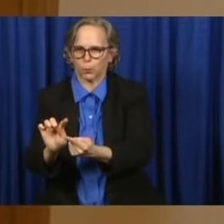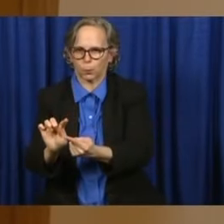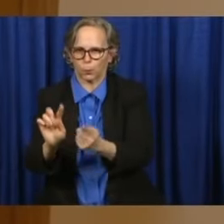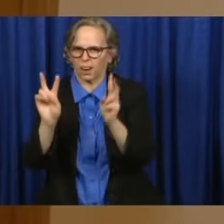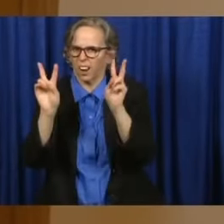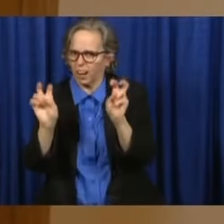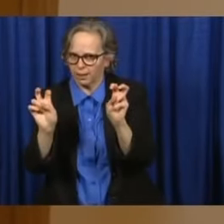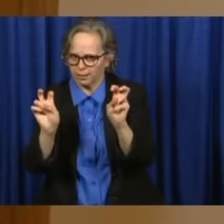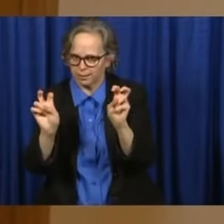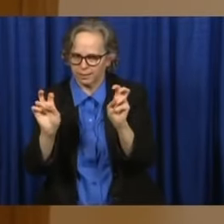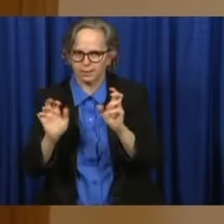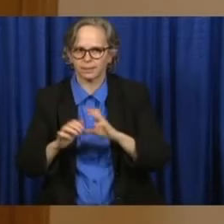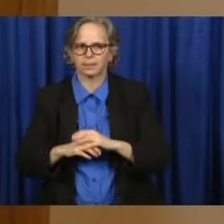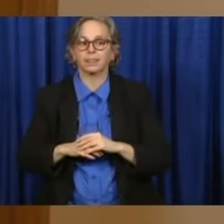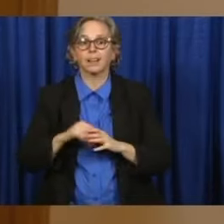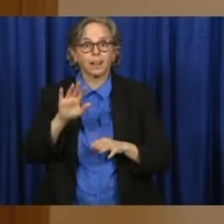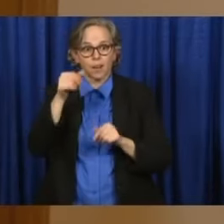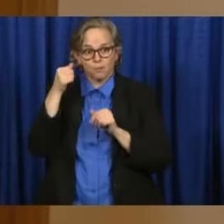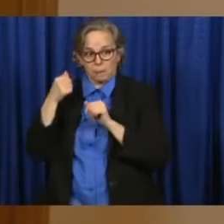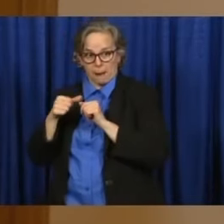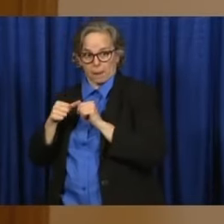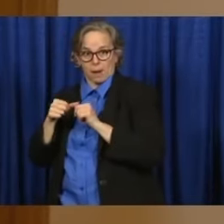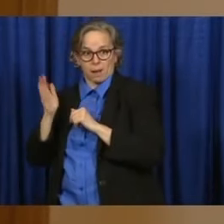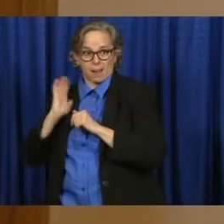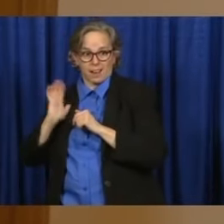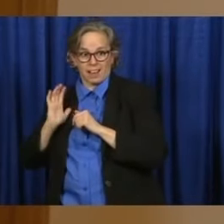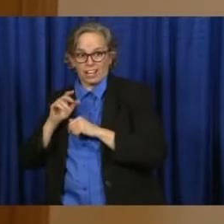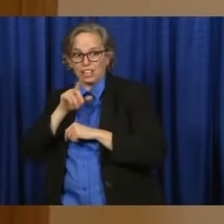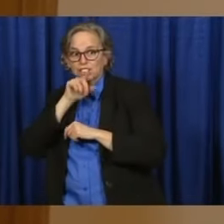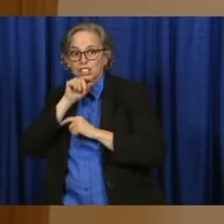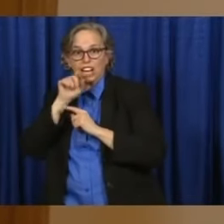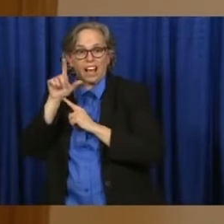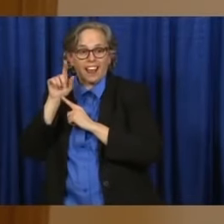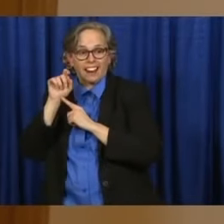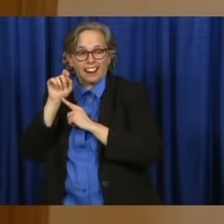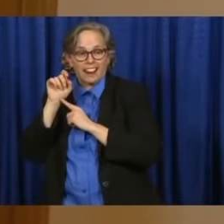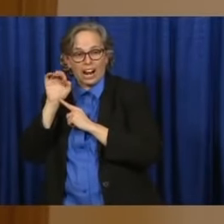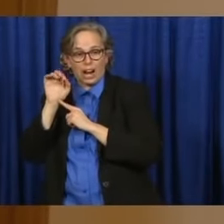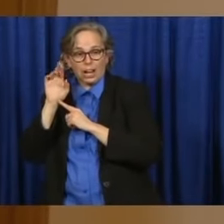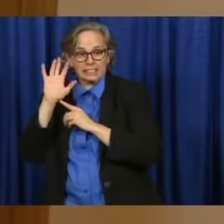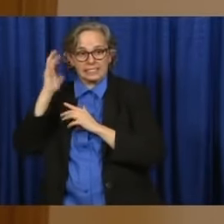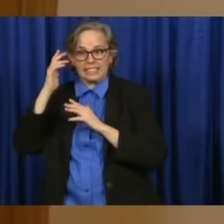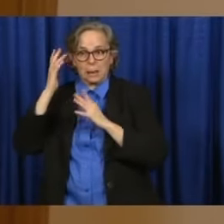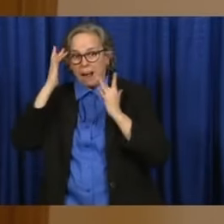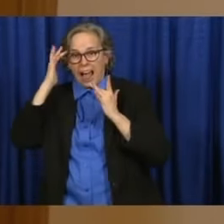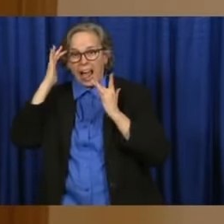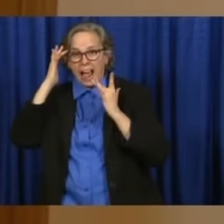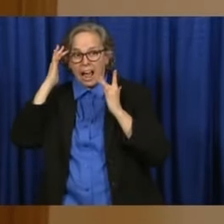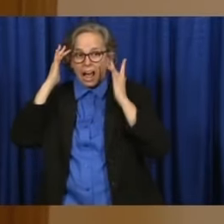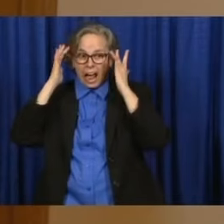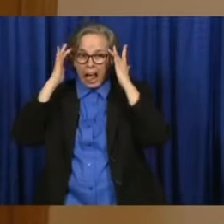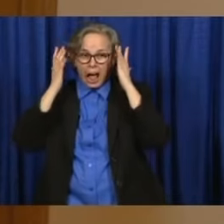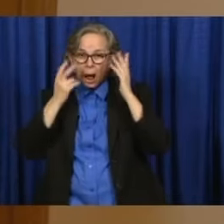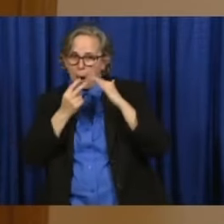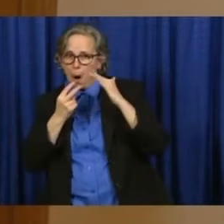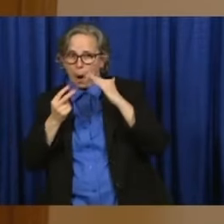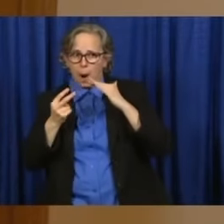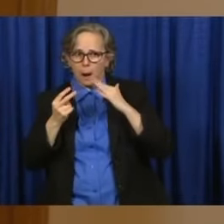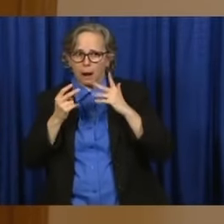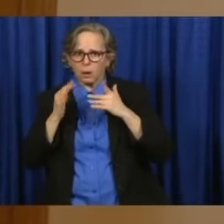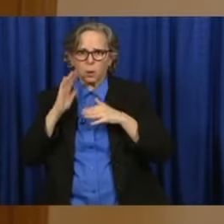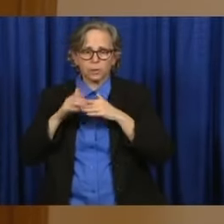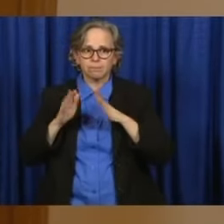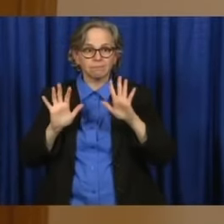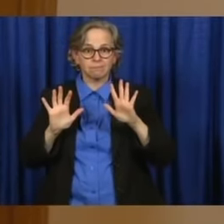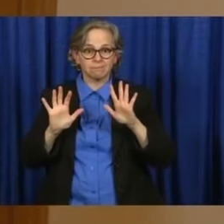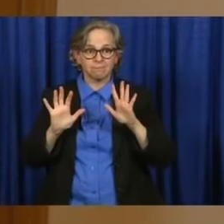sometimes the moves we make, even the moves we're making with our hospitals right now, we're making sure that those beds are empty, and it almost feels